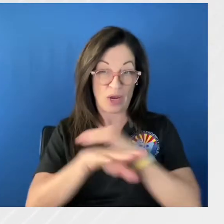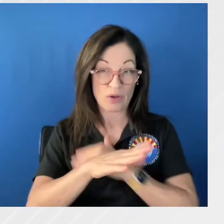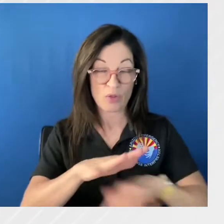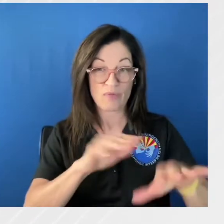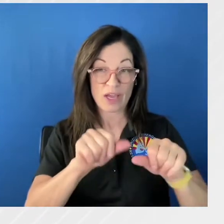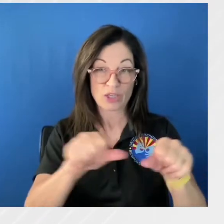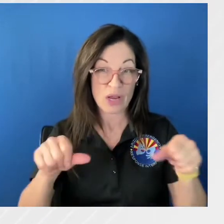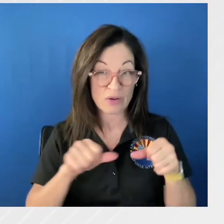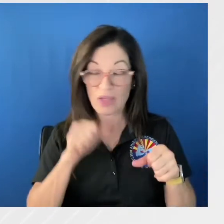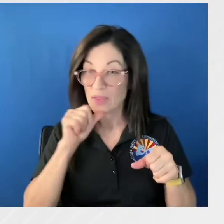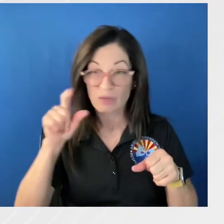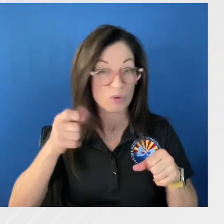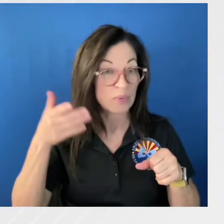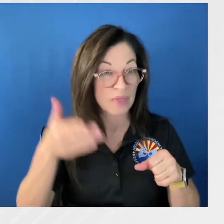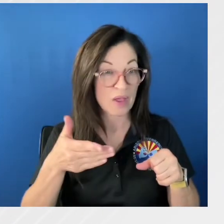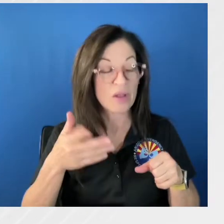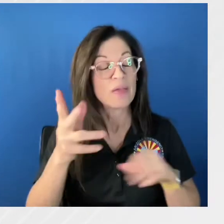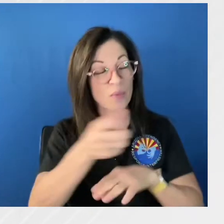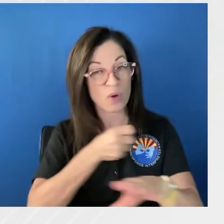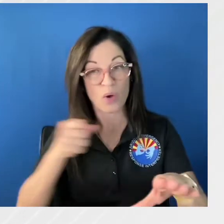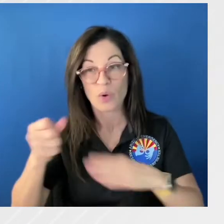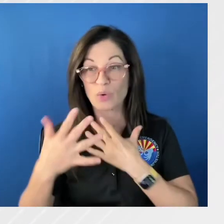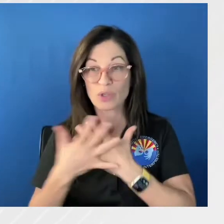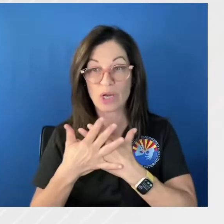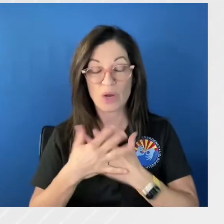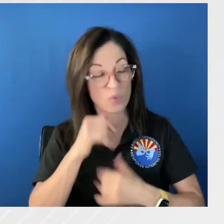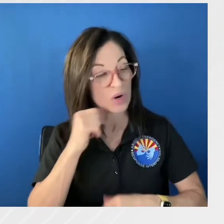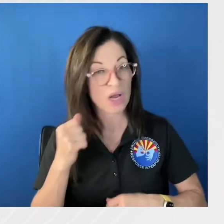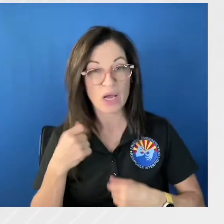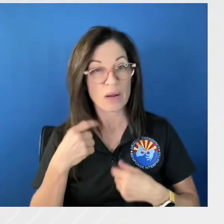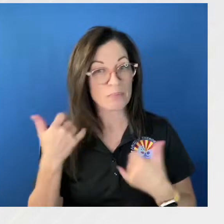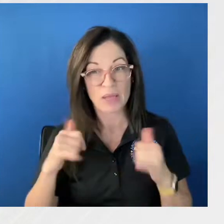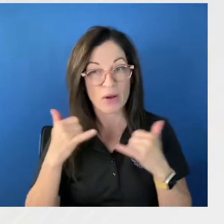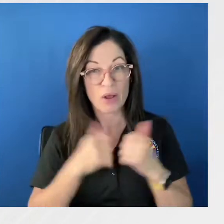jail. And we're not screwing around with that.